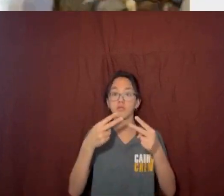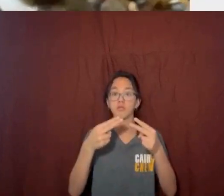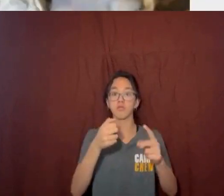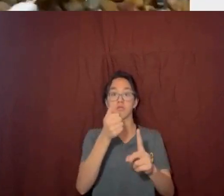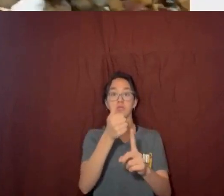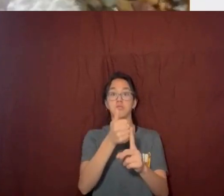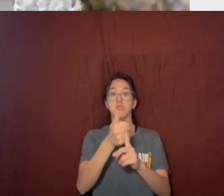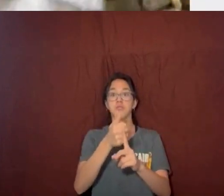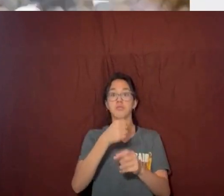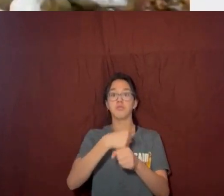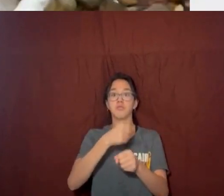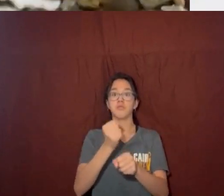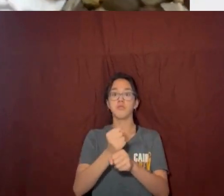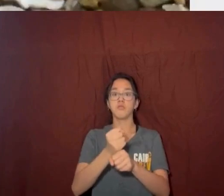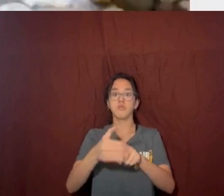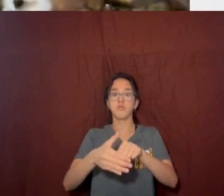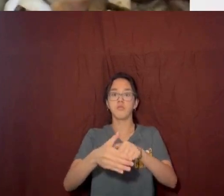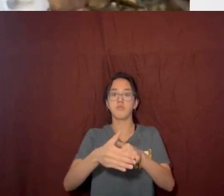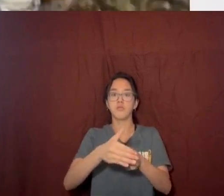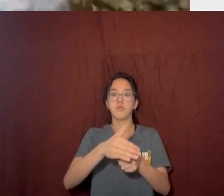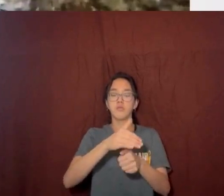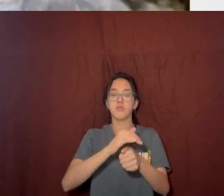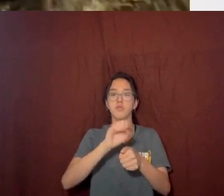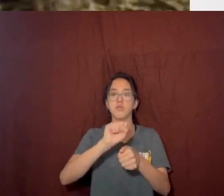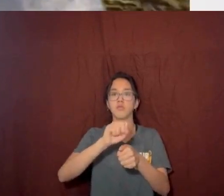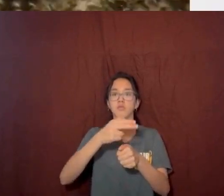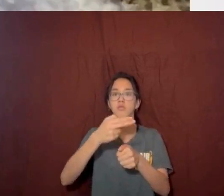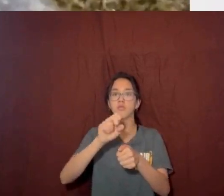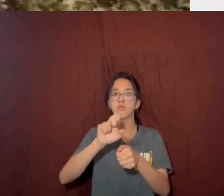Most crabs create their own shells.